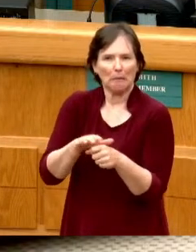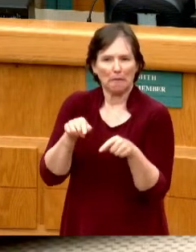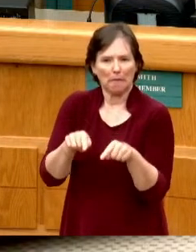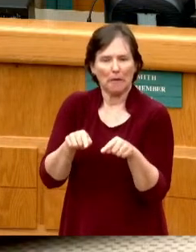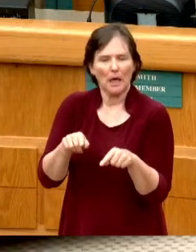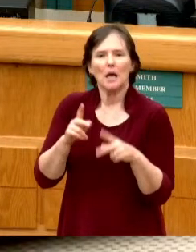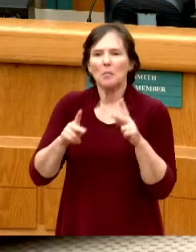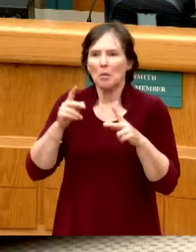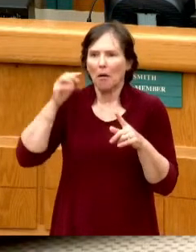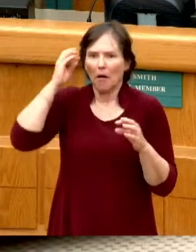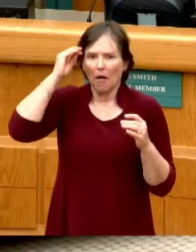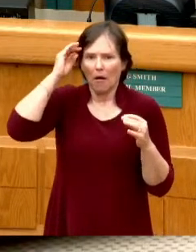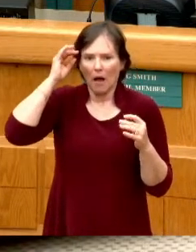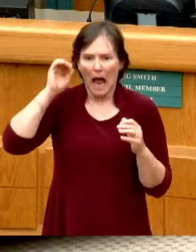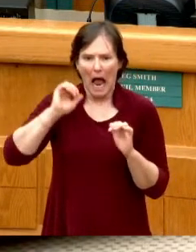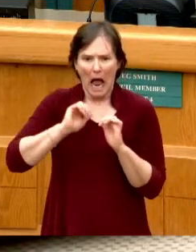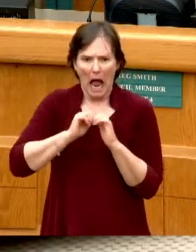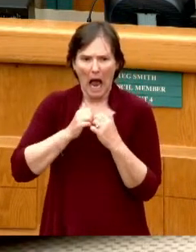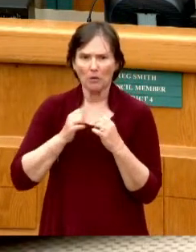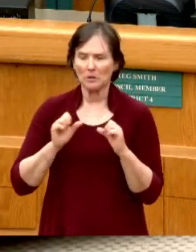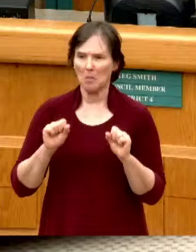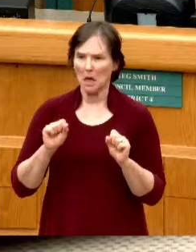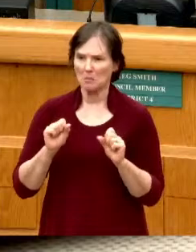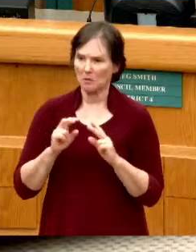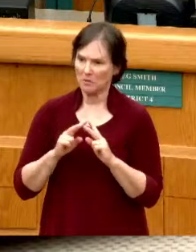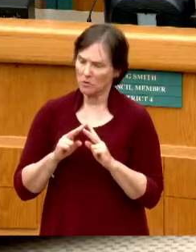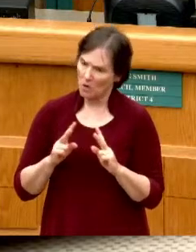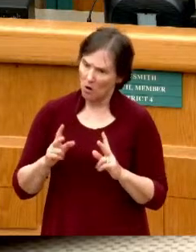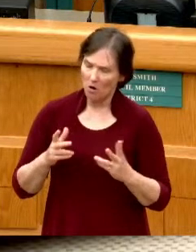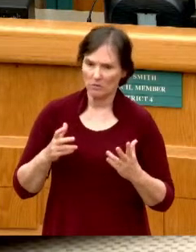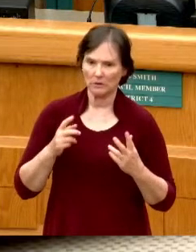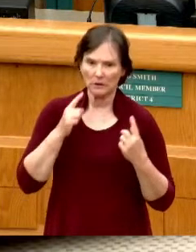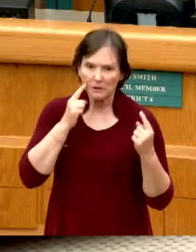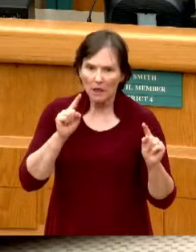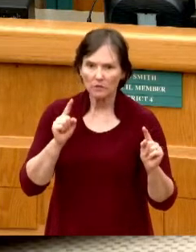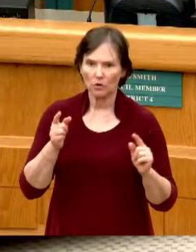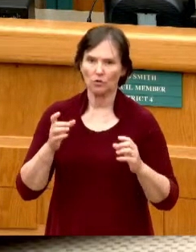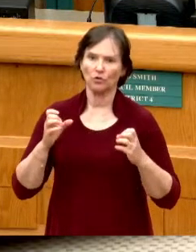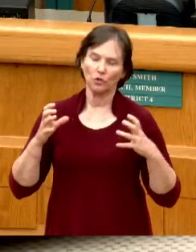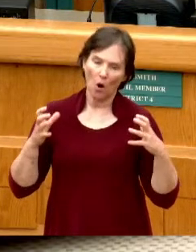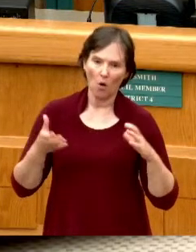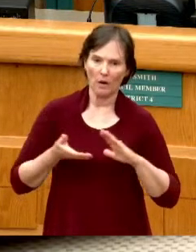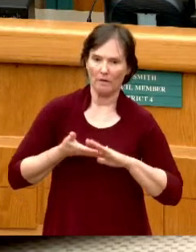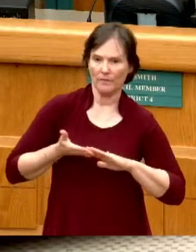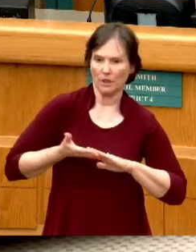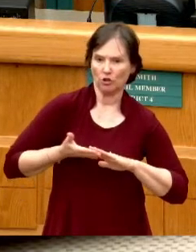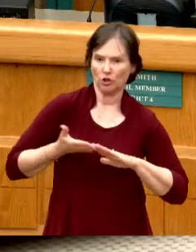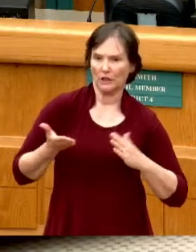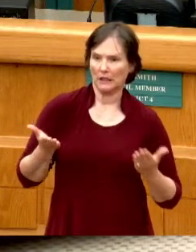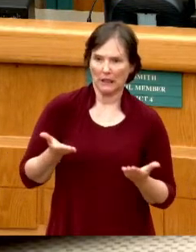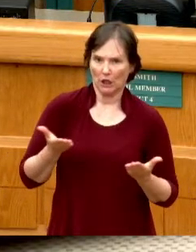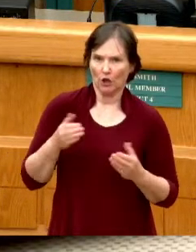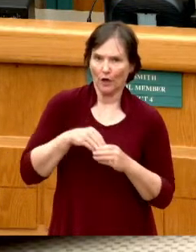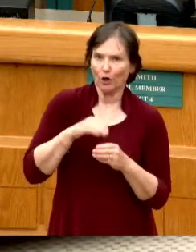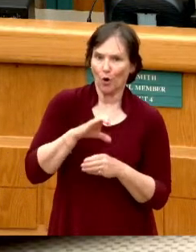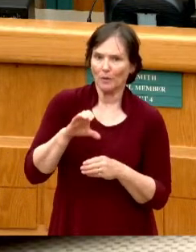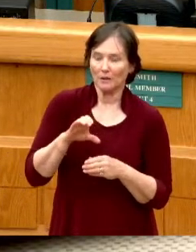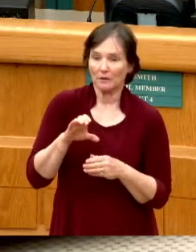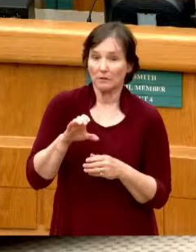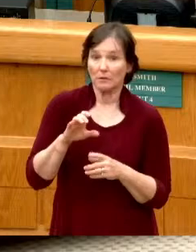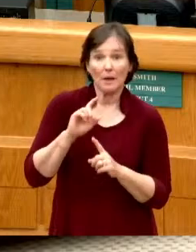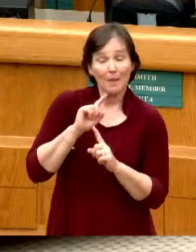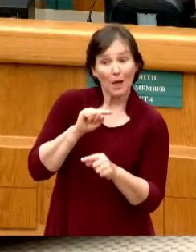it's possible that we could be so successful and so efficient. And the answer is with great